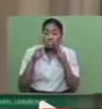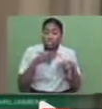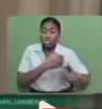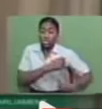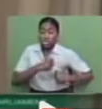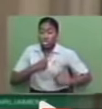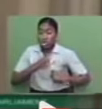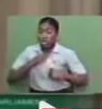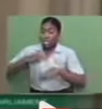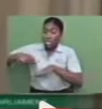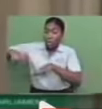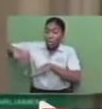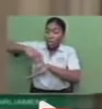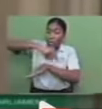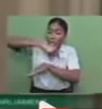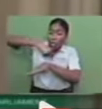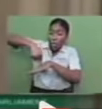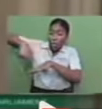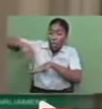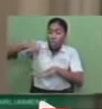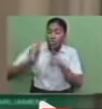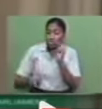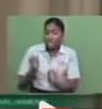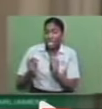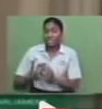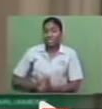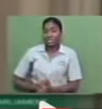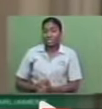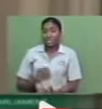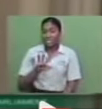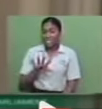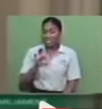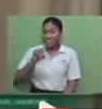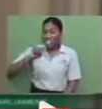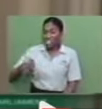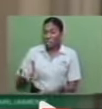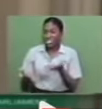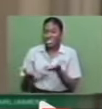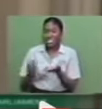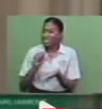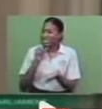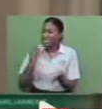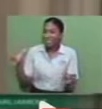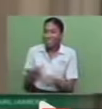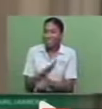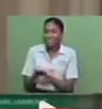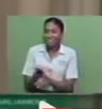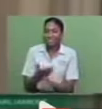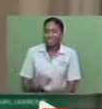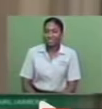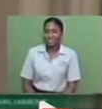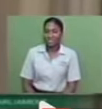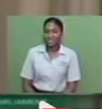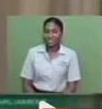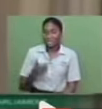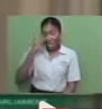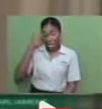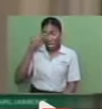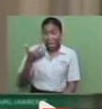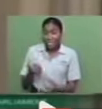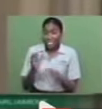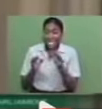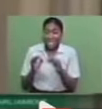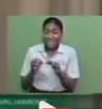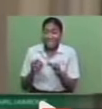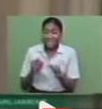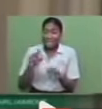going to get that unit. That $500,000 might just sit there as an administrative, because if you don't get the units, then you